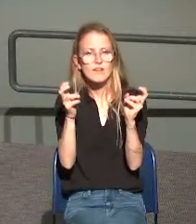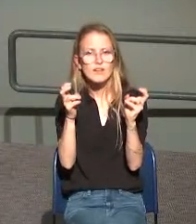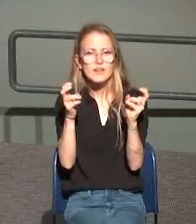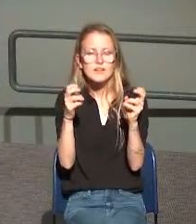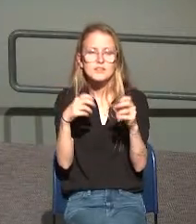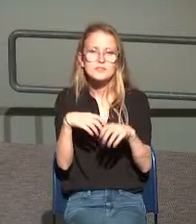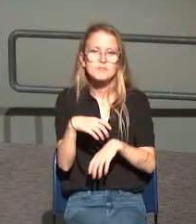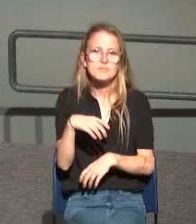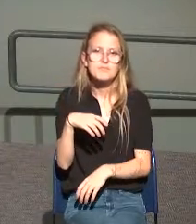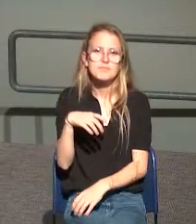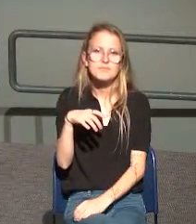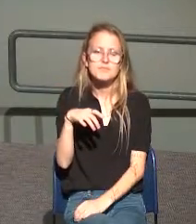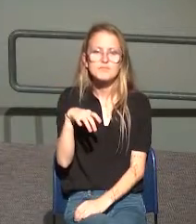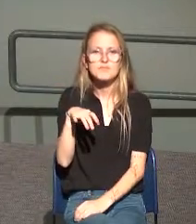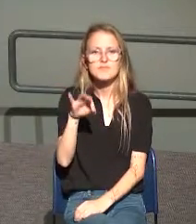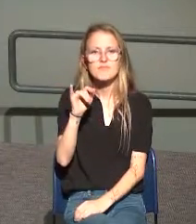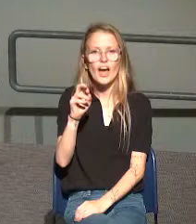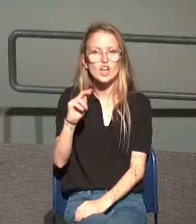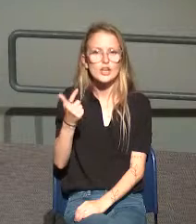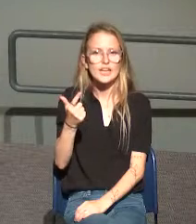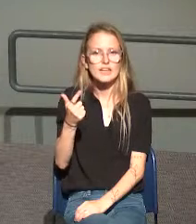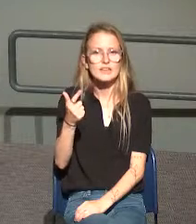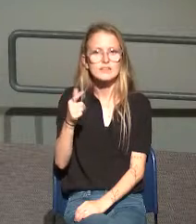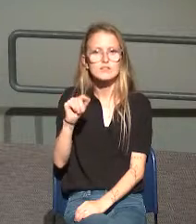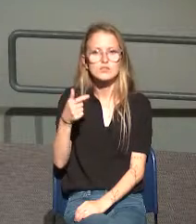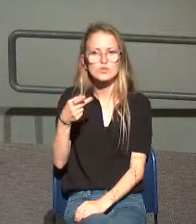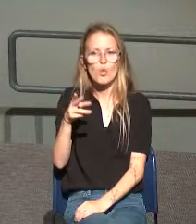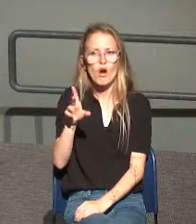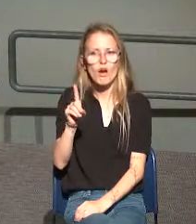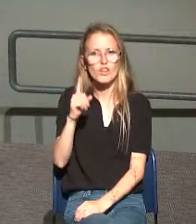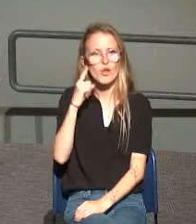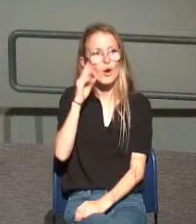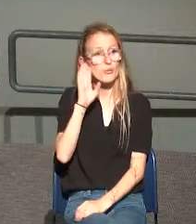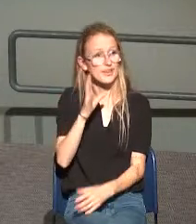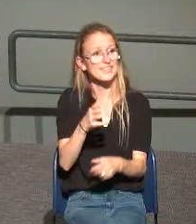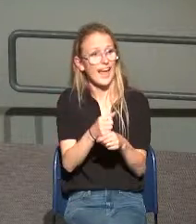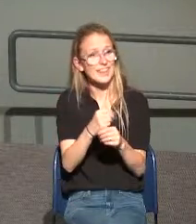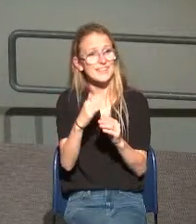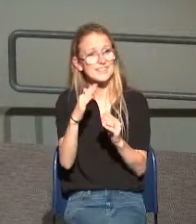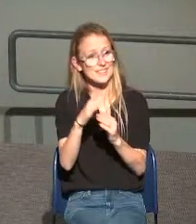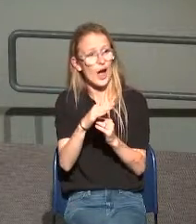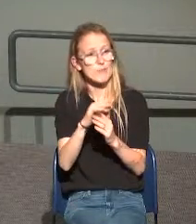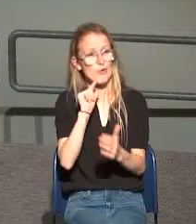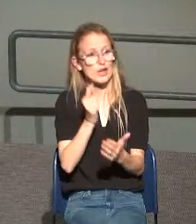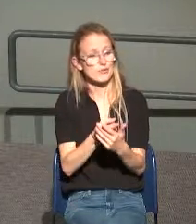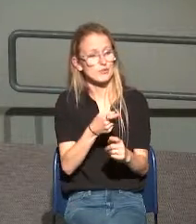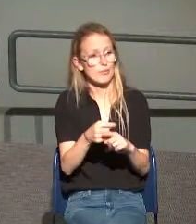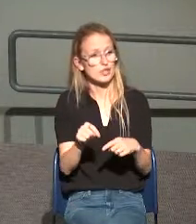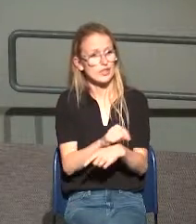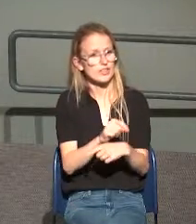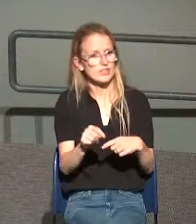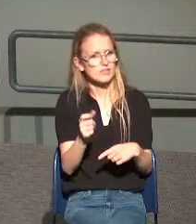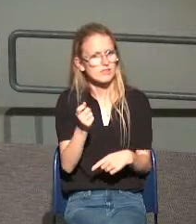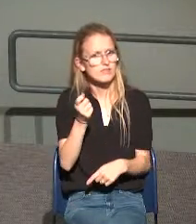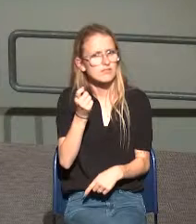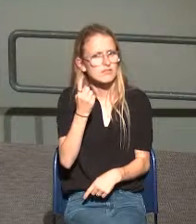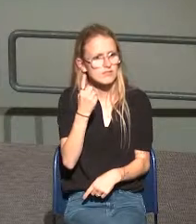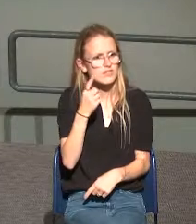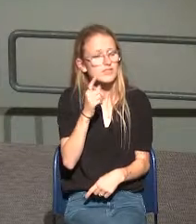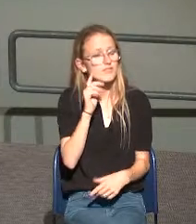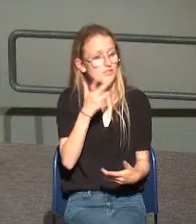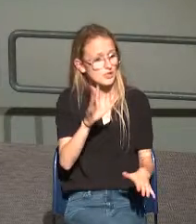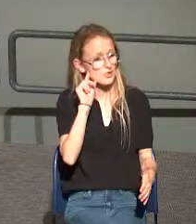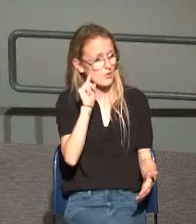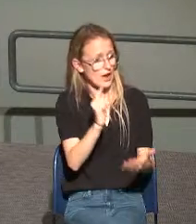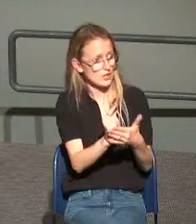commanders expected to get the top graduates out of pilot training. And the top graduates out of pilot training in the Air Force, they typically go to